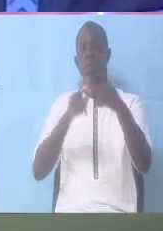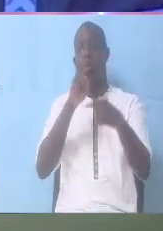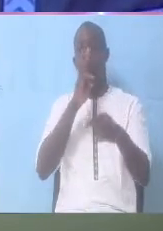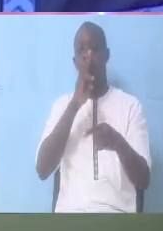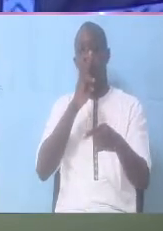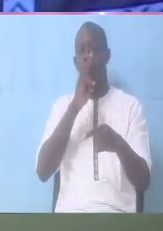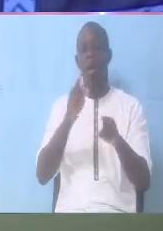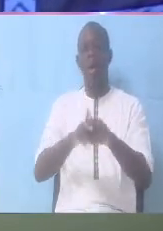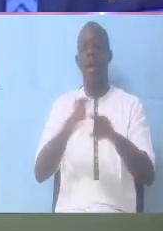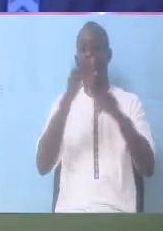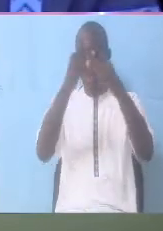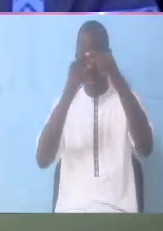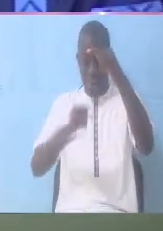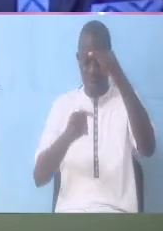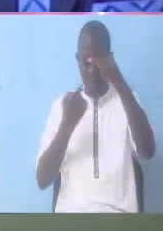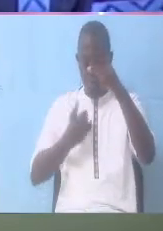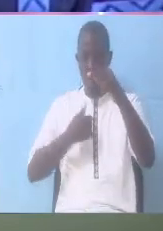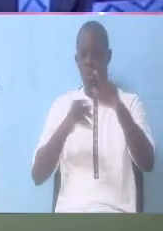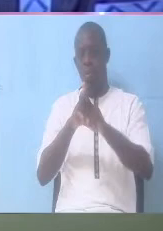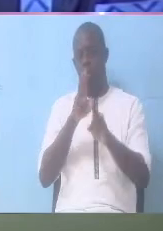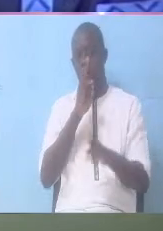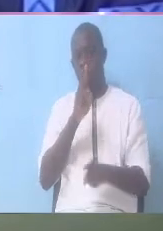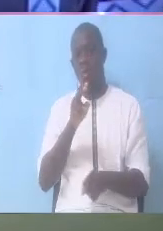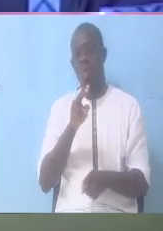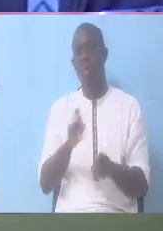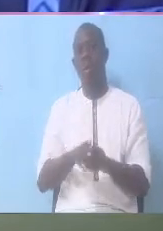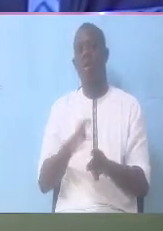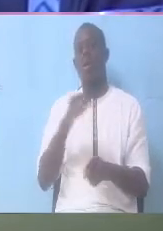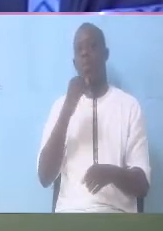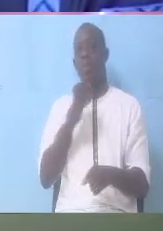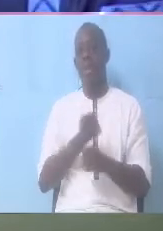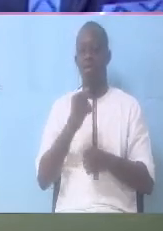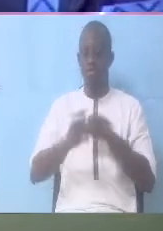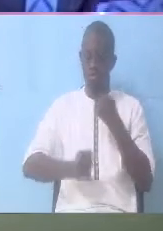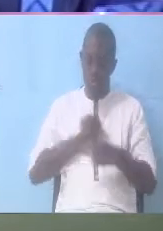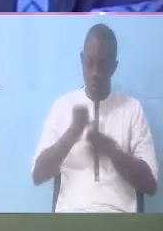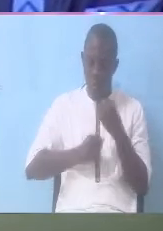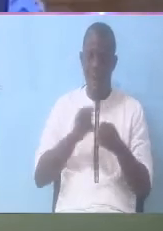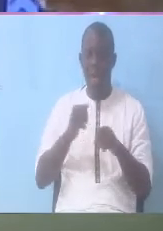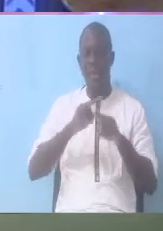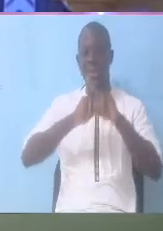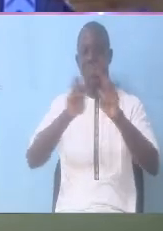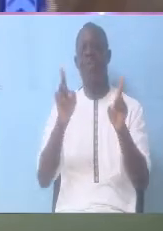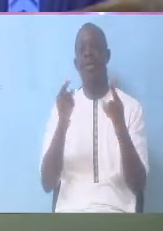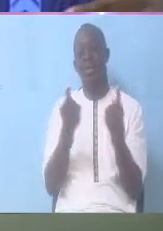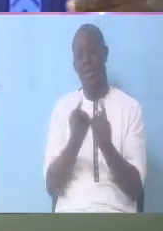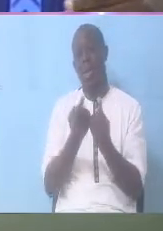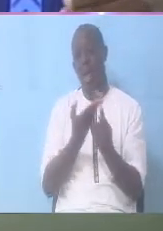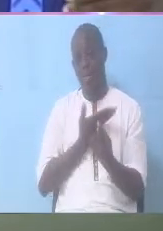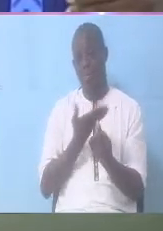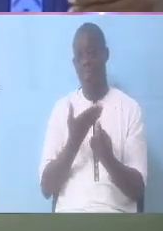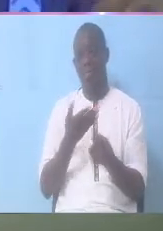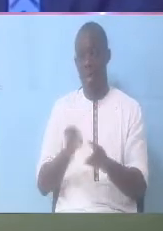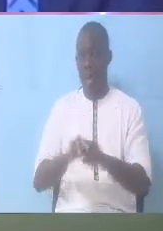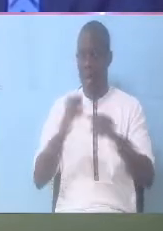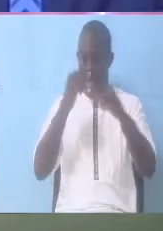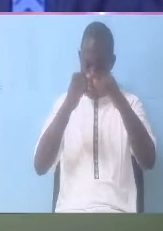not, who were to suffer different things, correct?